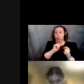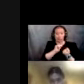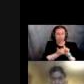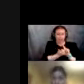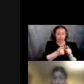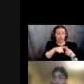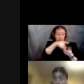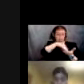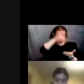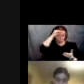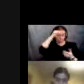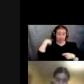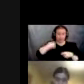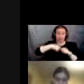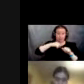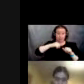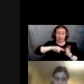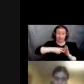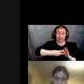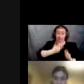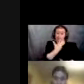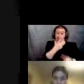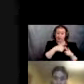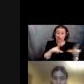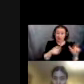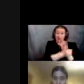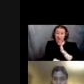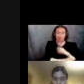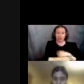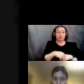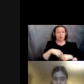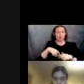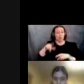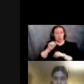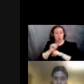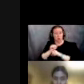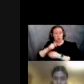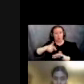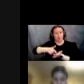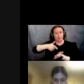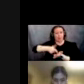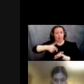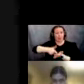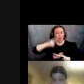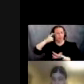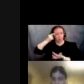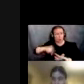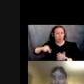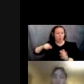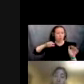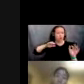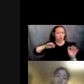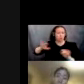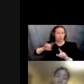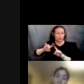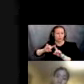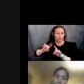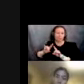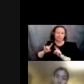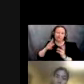Spanish, so he could speak three languages. He also worked in gold mines and did all kinds of other jobs.